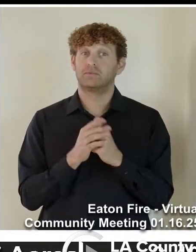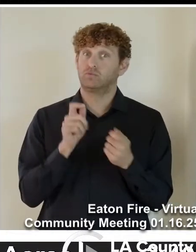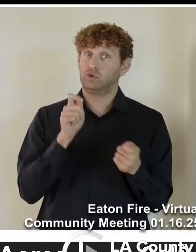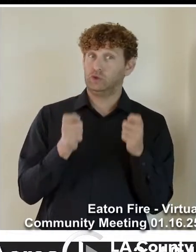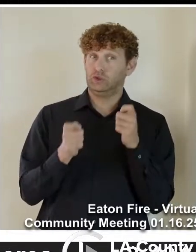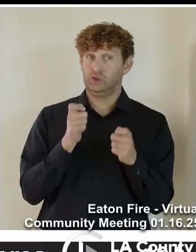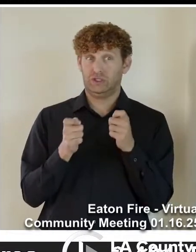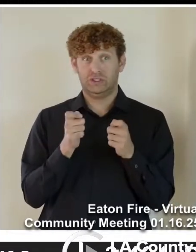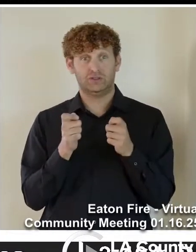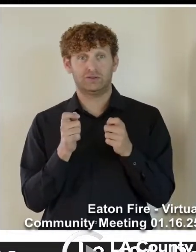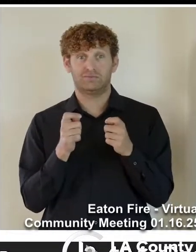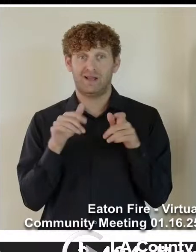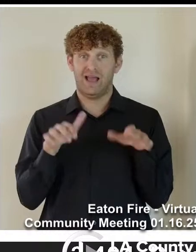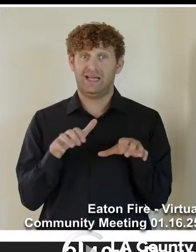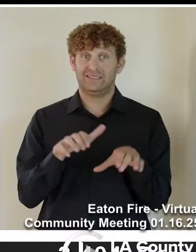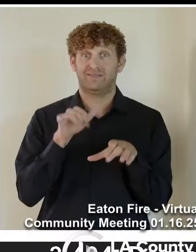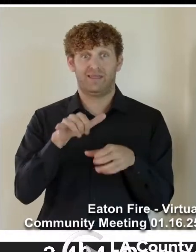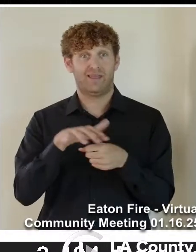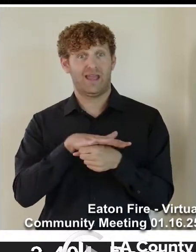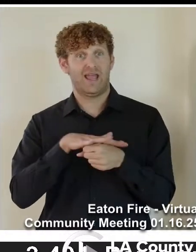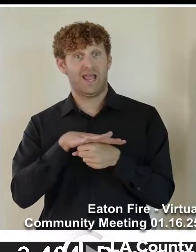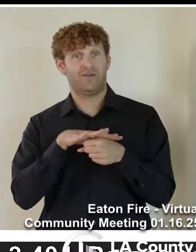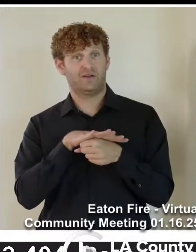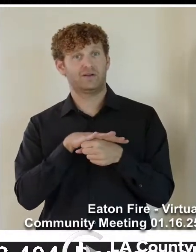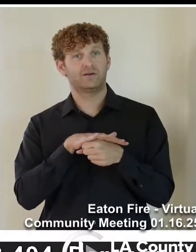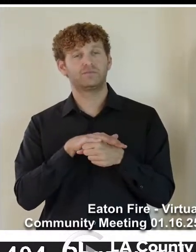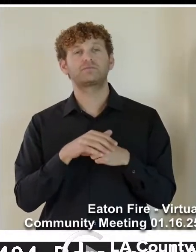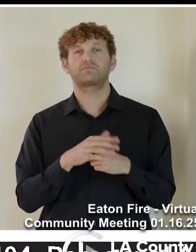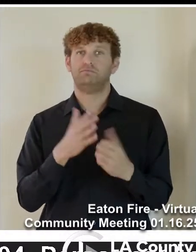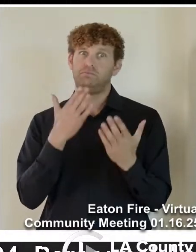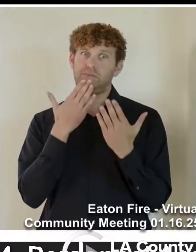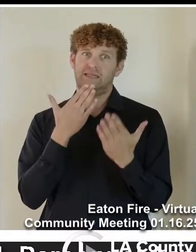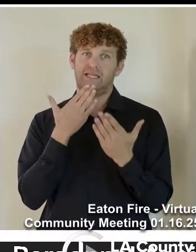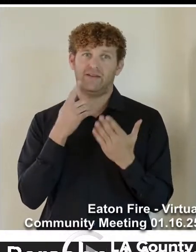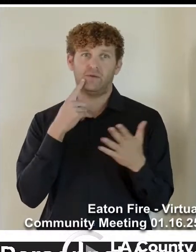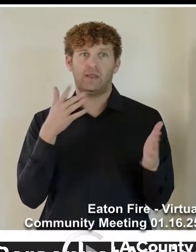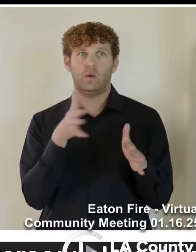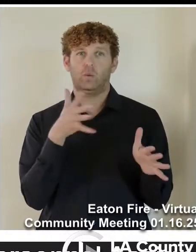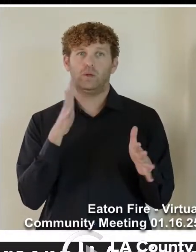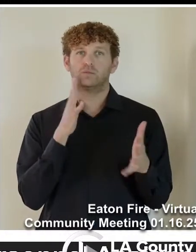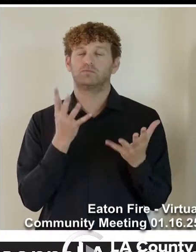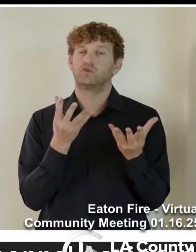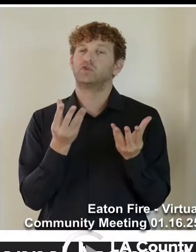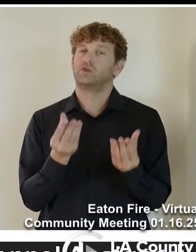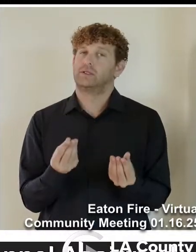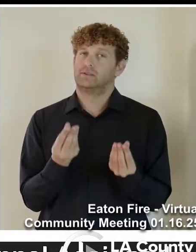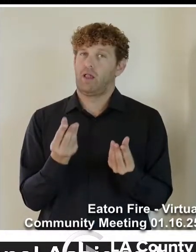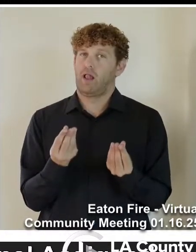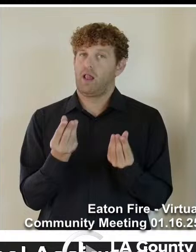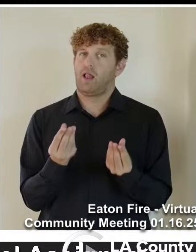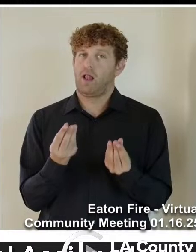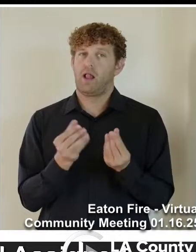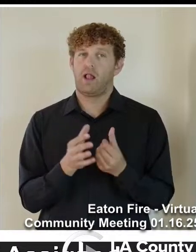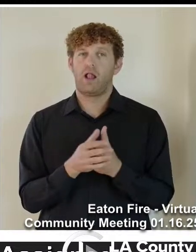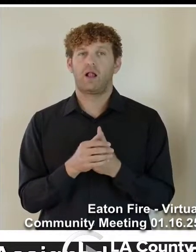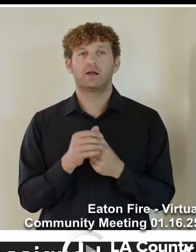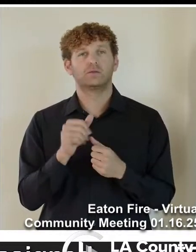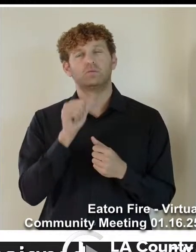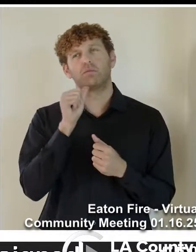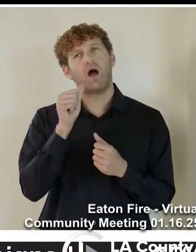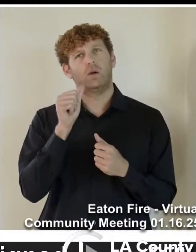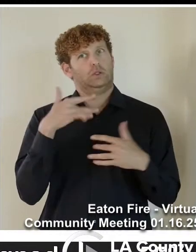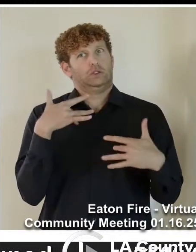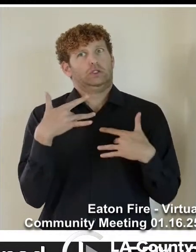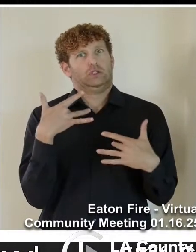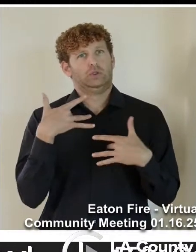have been sheltered. But thankfully, the wind will be really gentle in general, so it's not really a major weather concern. This kind of